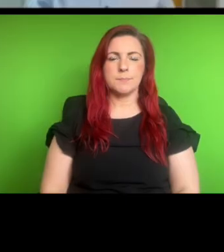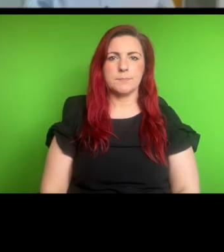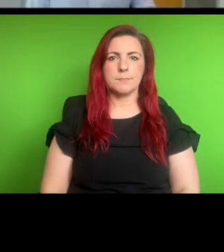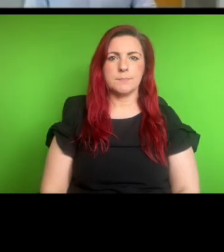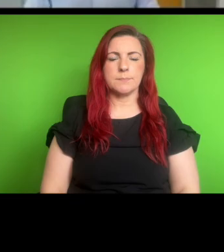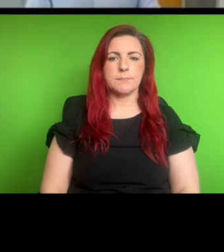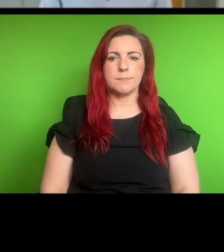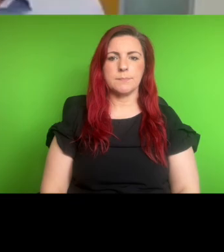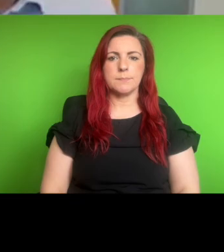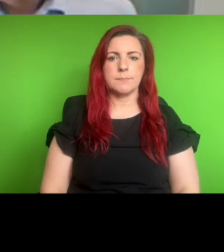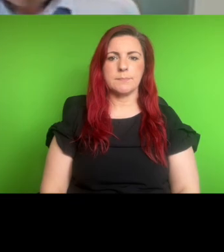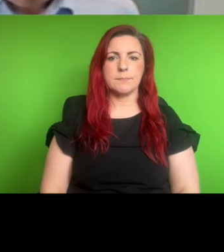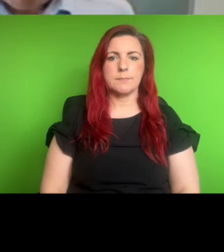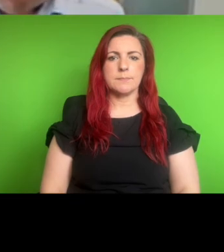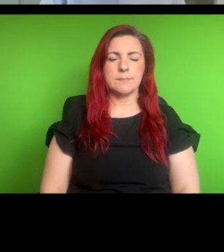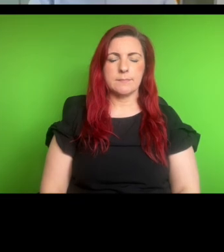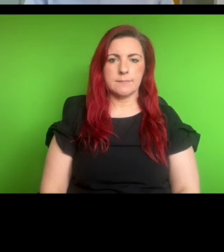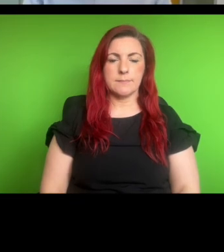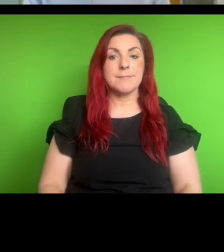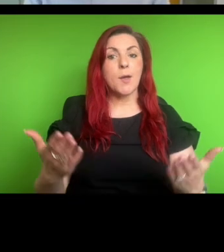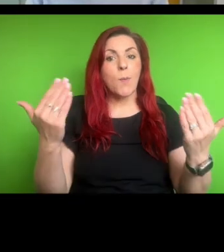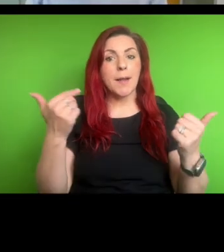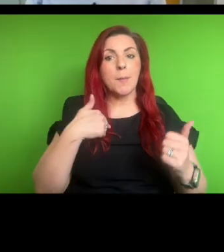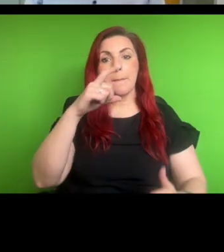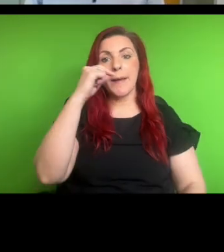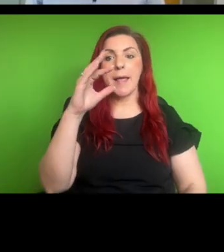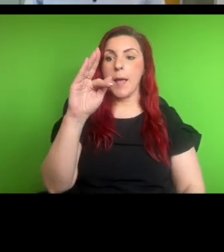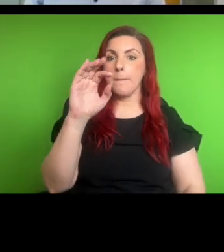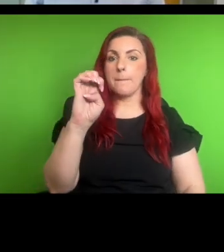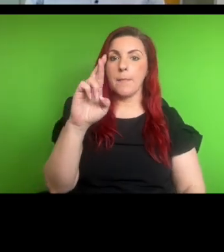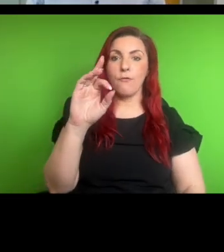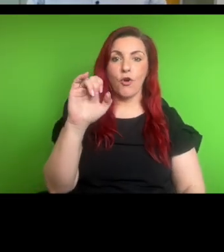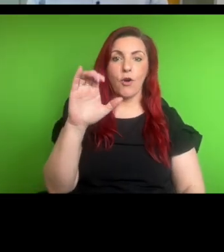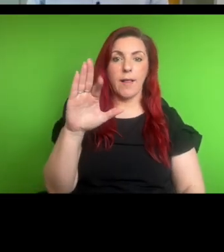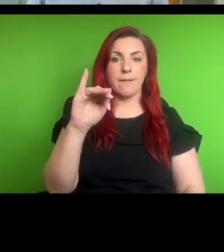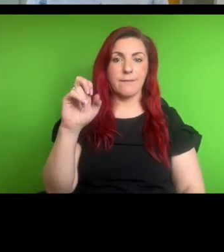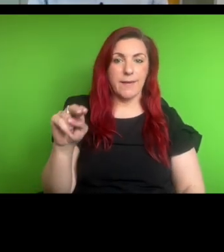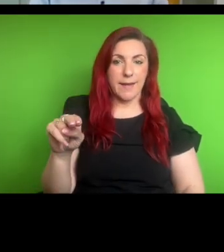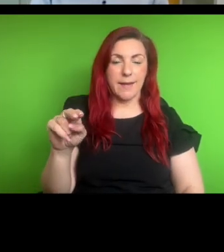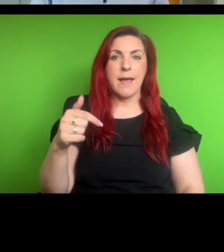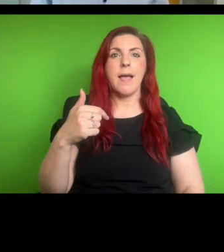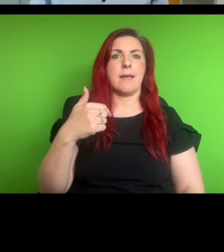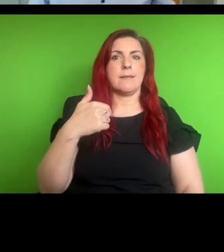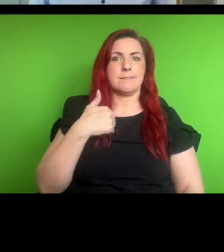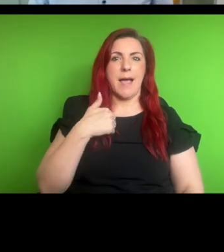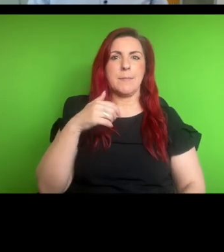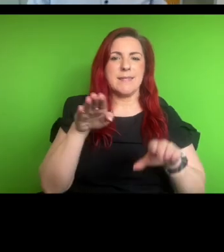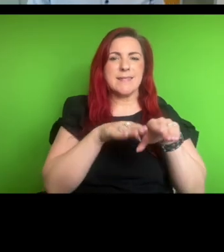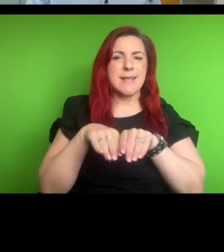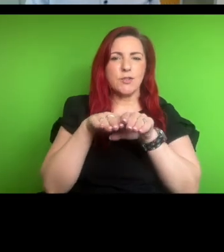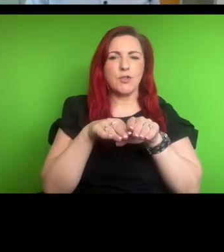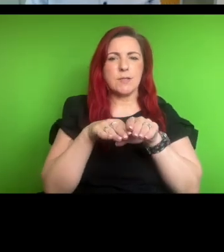So, welcome. My name is Fergal Finn. I'm a standards officer at the National Standards Authority of Ireland.